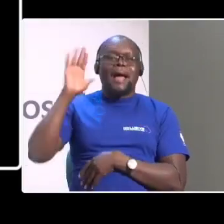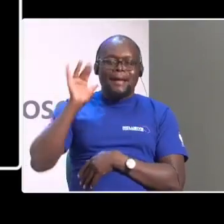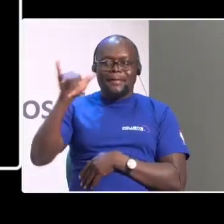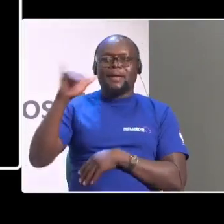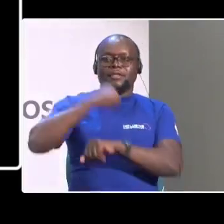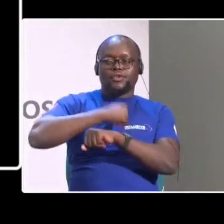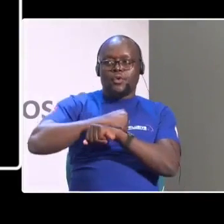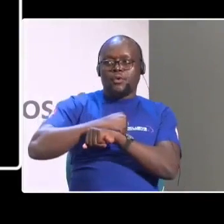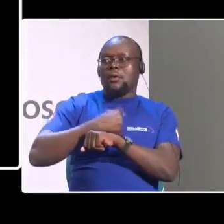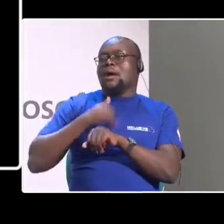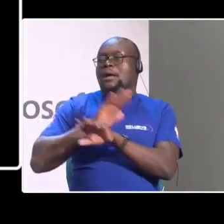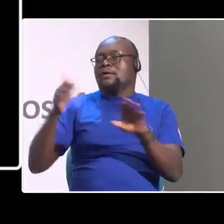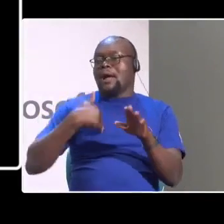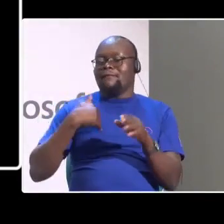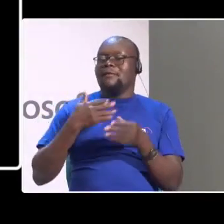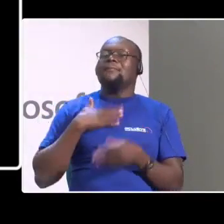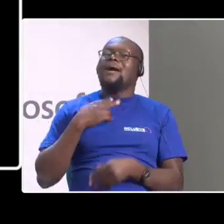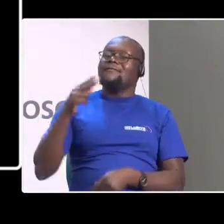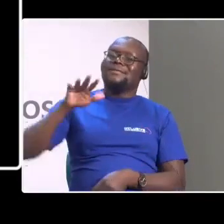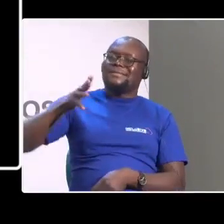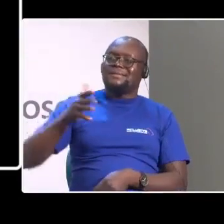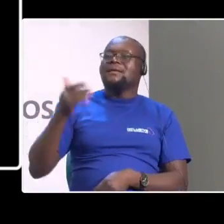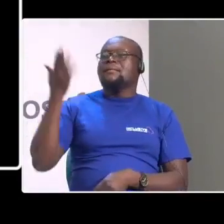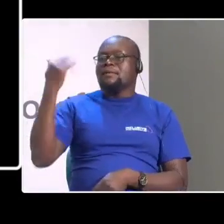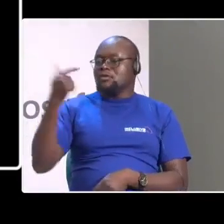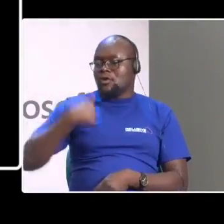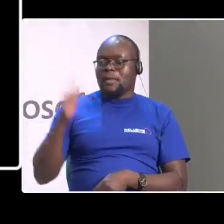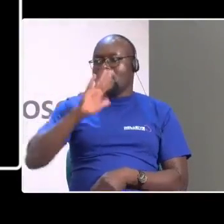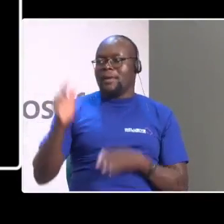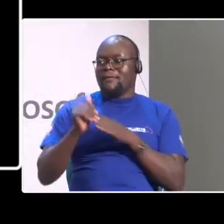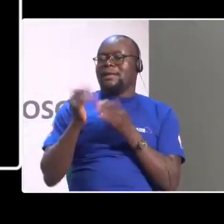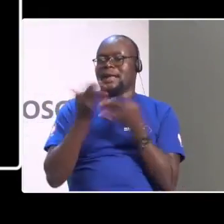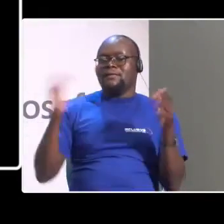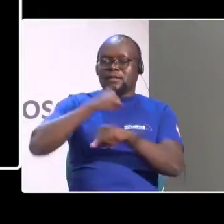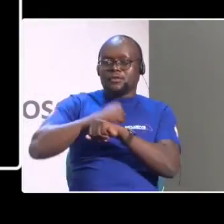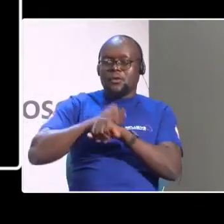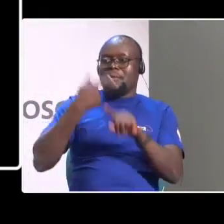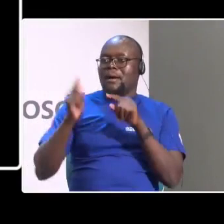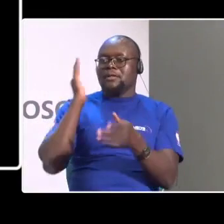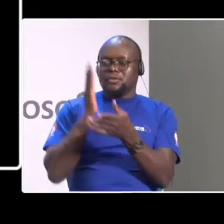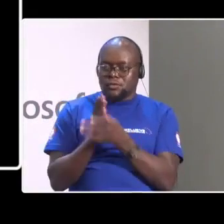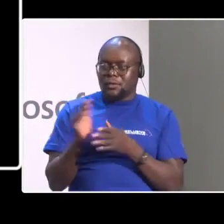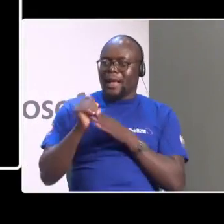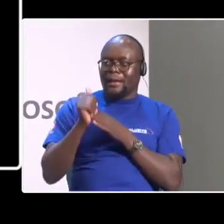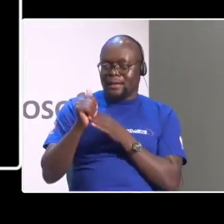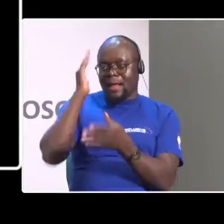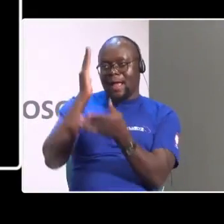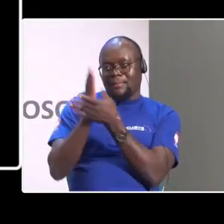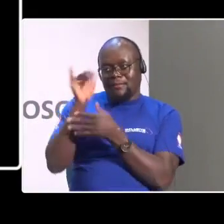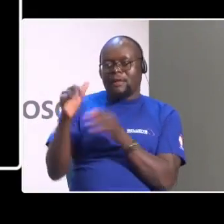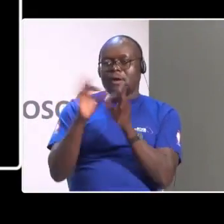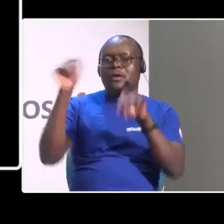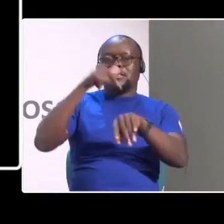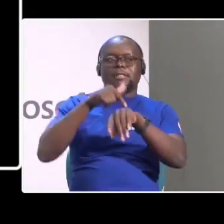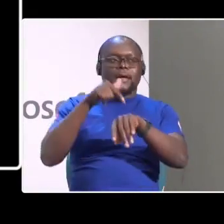I didn't have a loud voice. In fact, I was told I'd never lead anything at school, and I didn't. For a while. I believed that for a very long